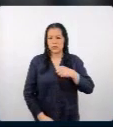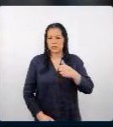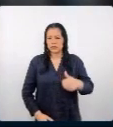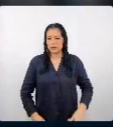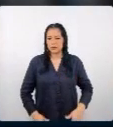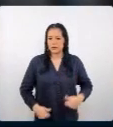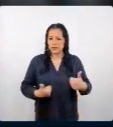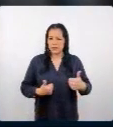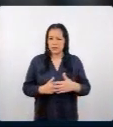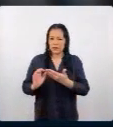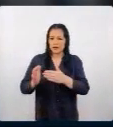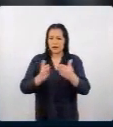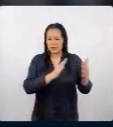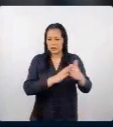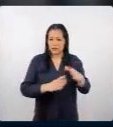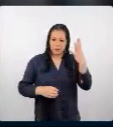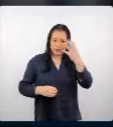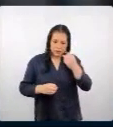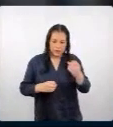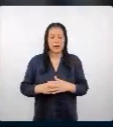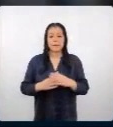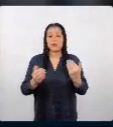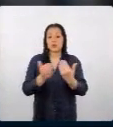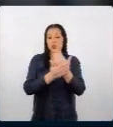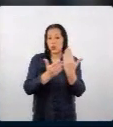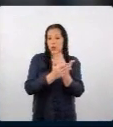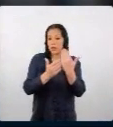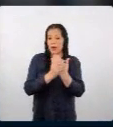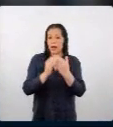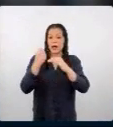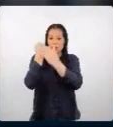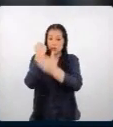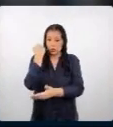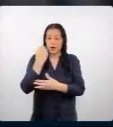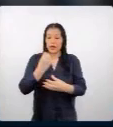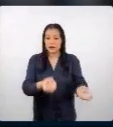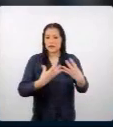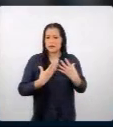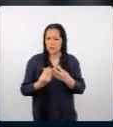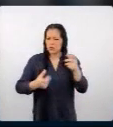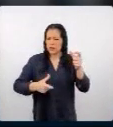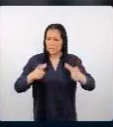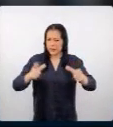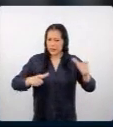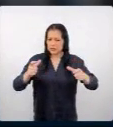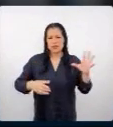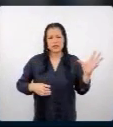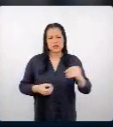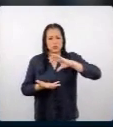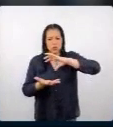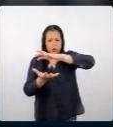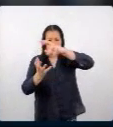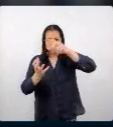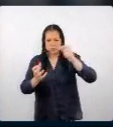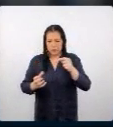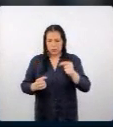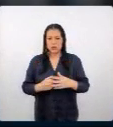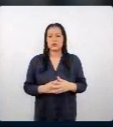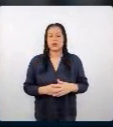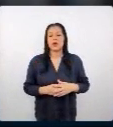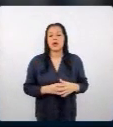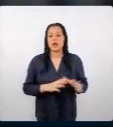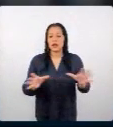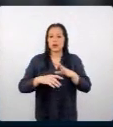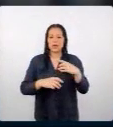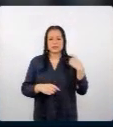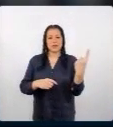Dubai. Dubai has majority of expat population from all over the world, and that makes Dubai